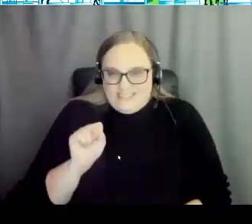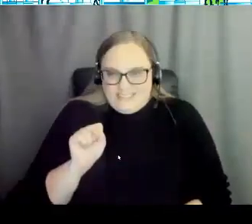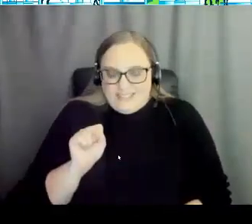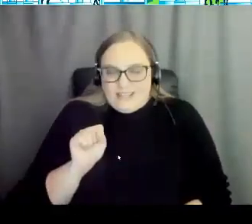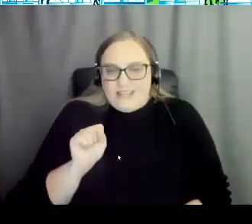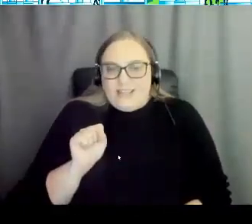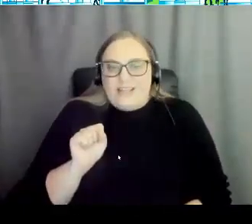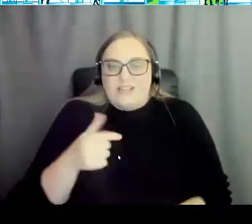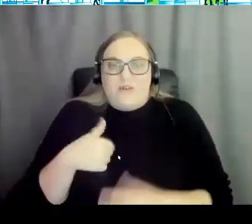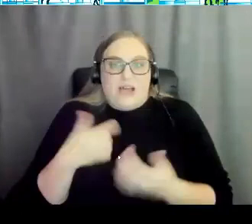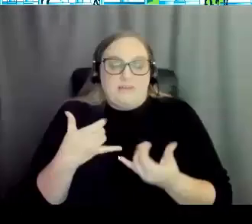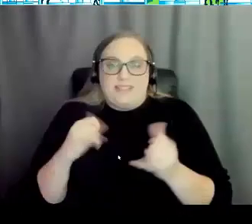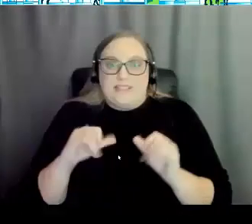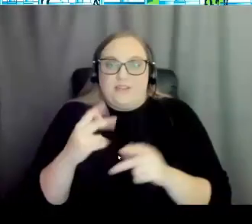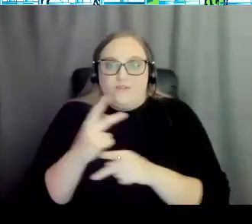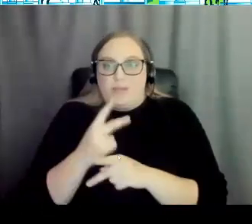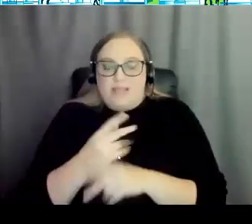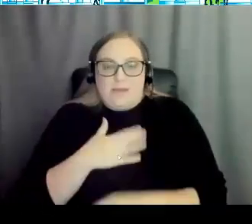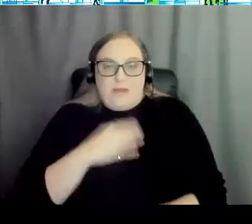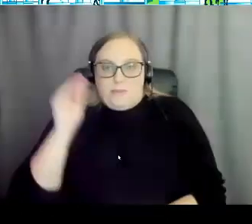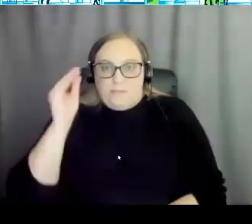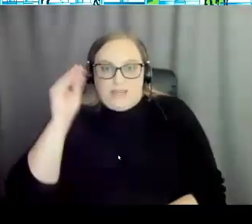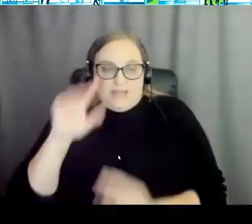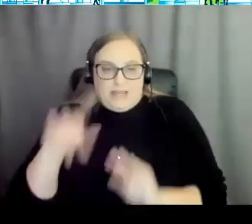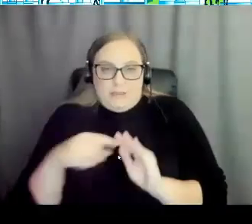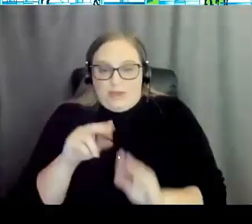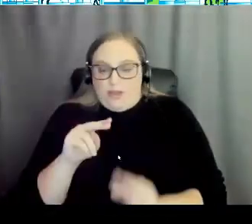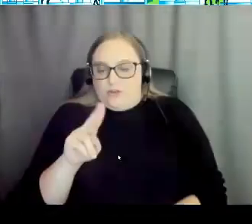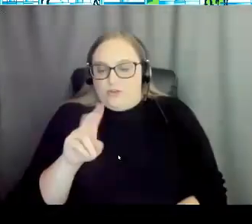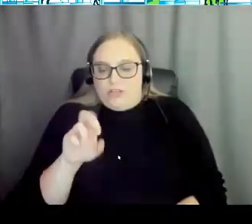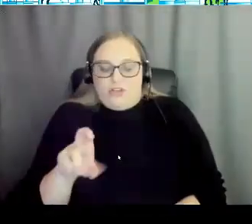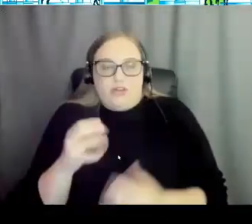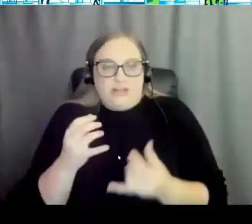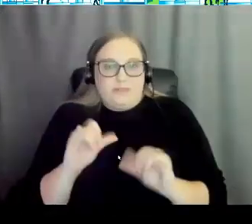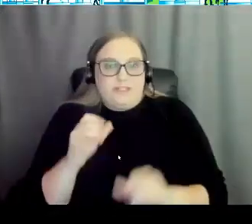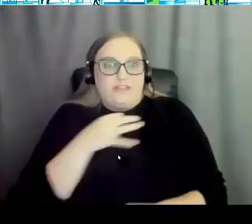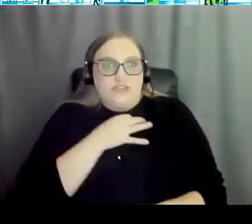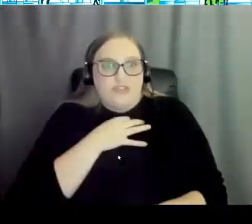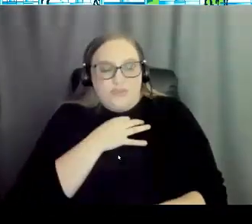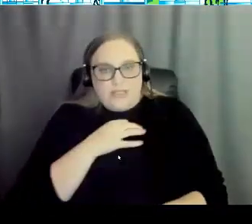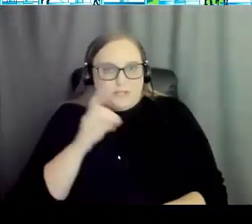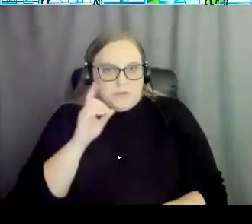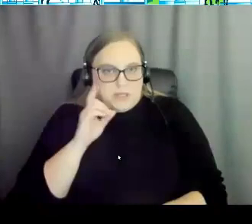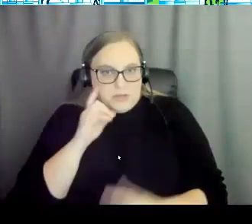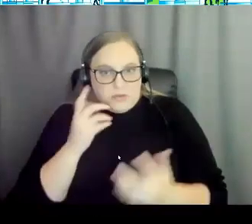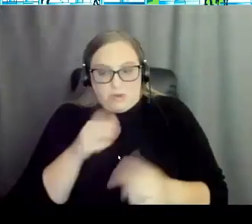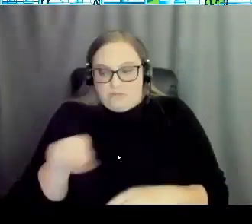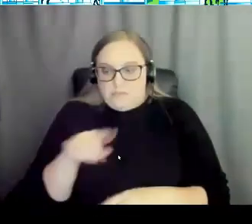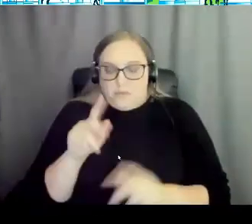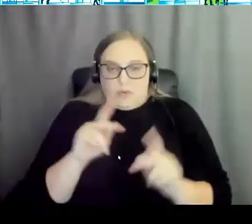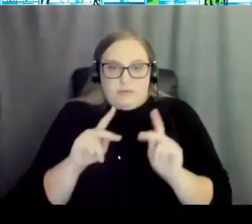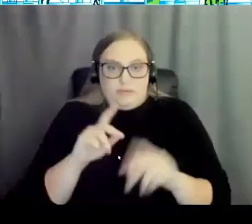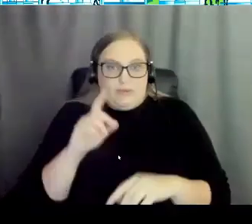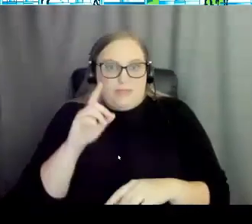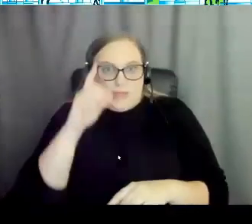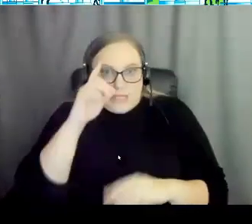still formulating my opinion about nuclear, and I'm curious to hear how people think about it. So